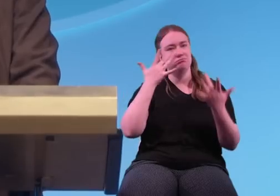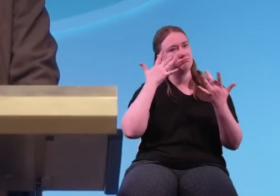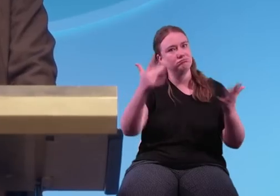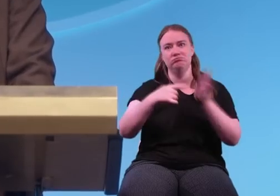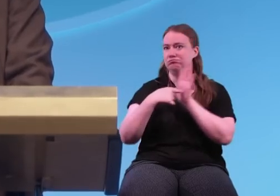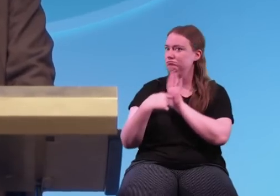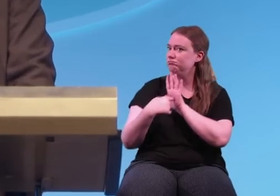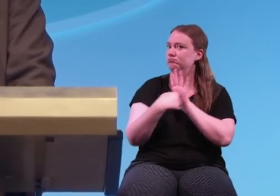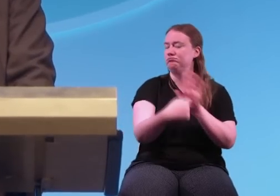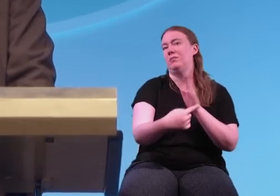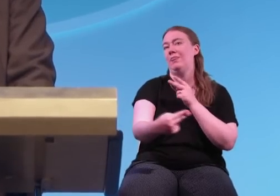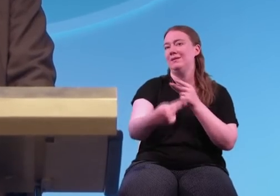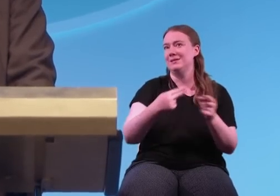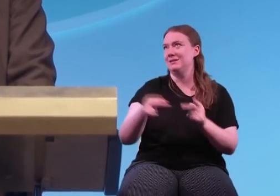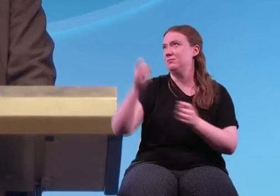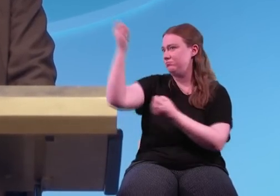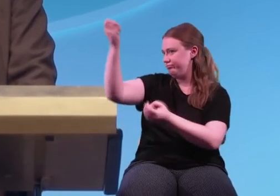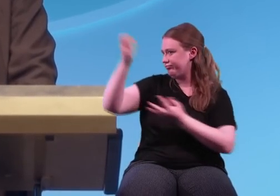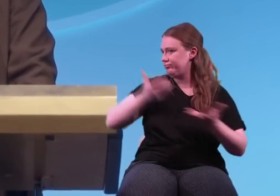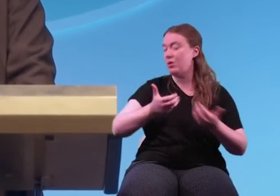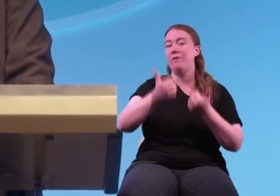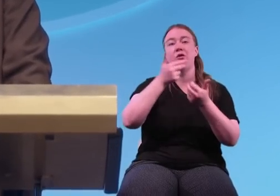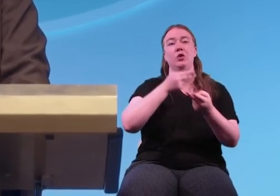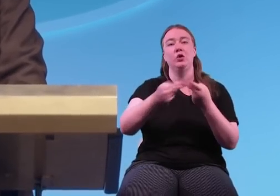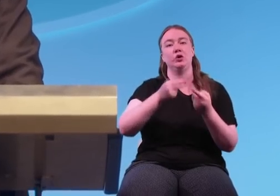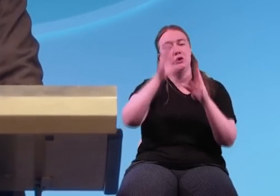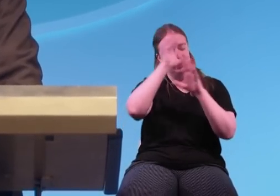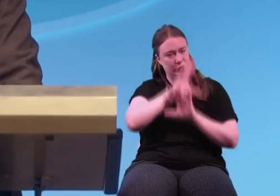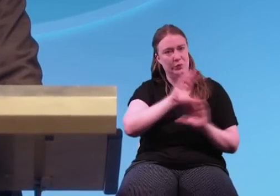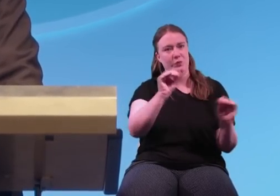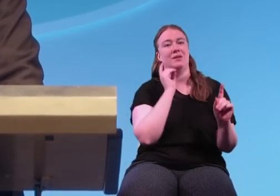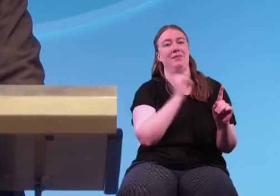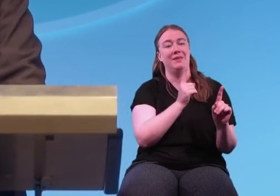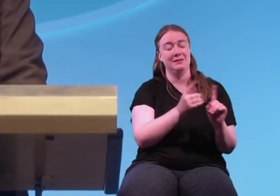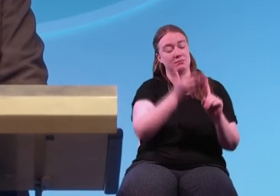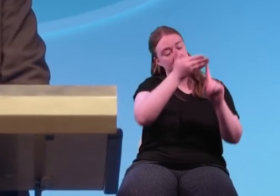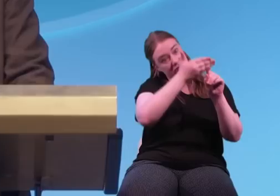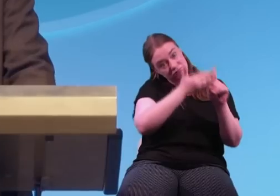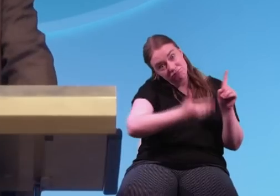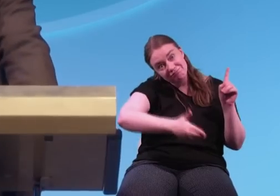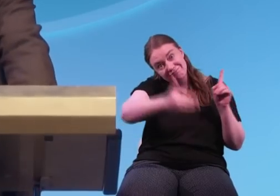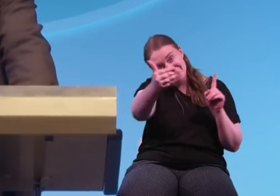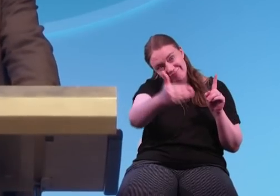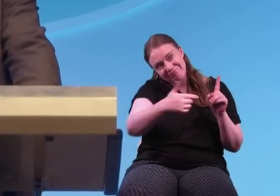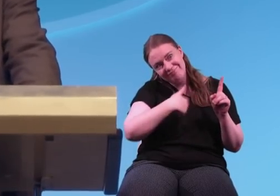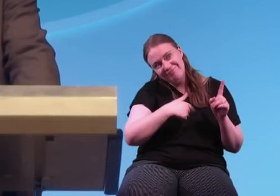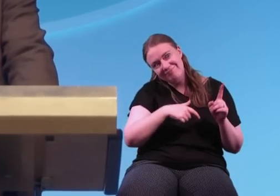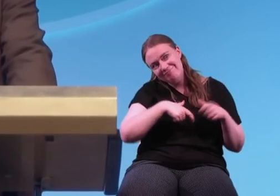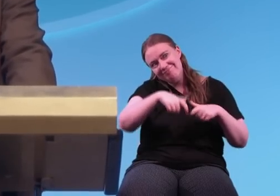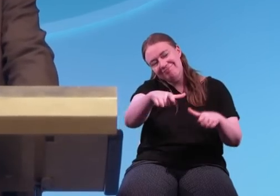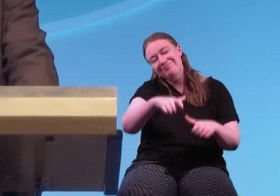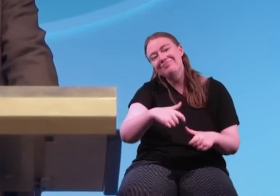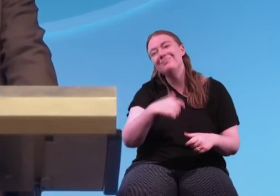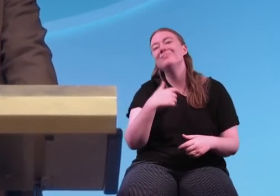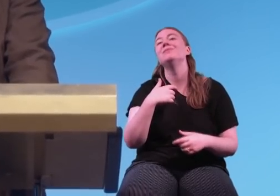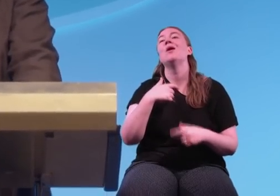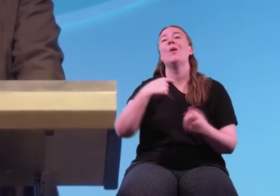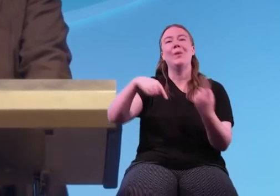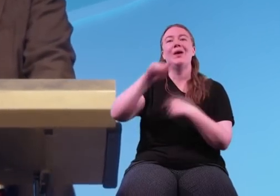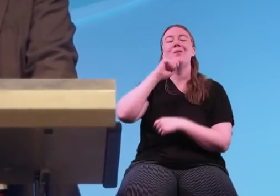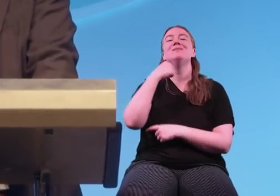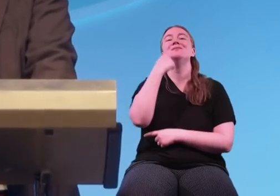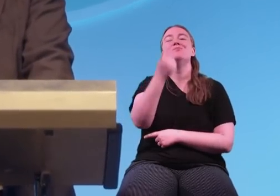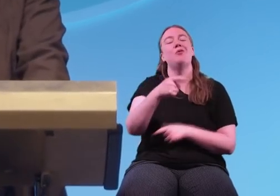the good news you convey. And from there, God willing, we can pick it up tomorrow at verse 15, a brief